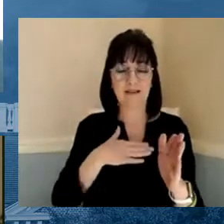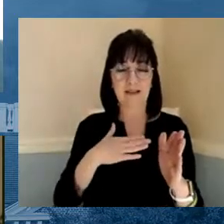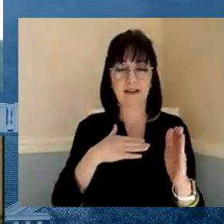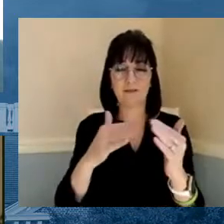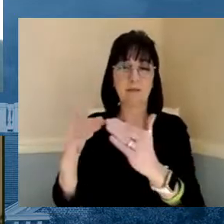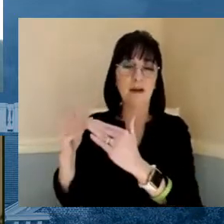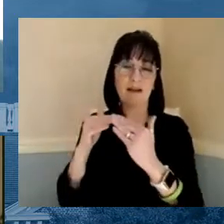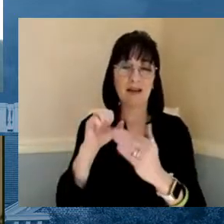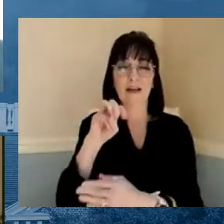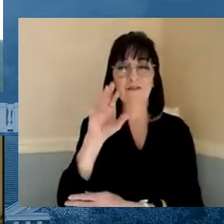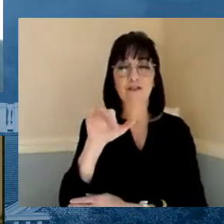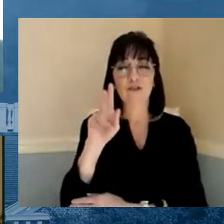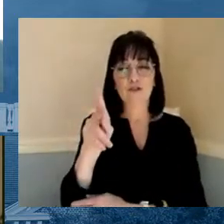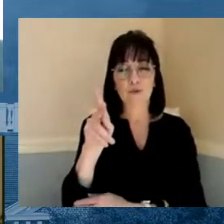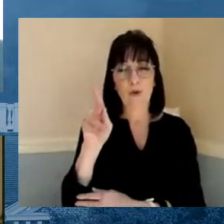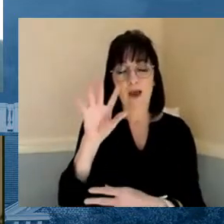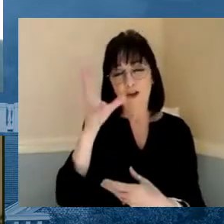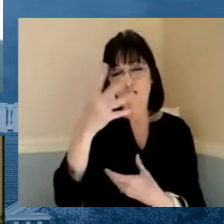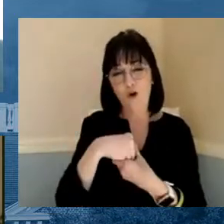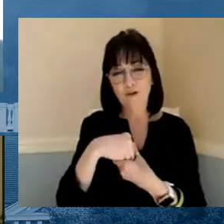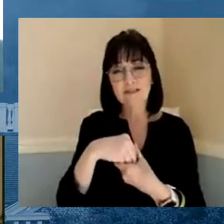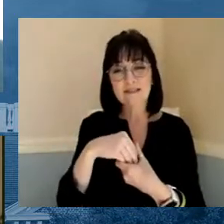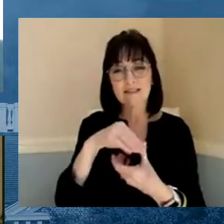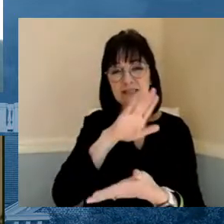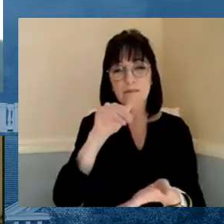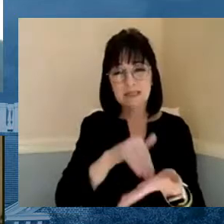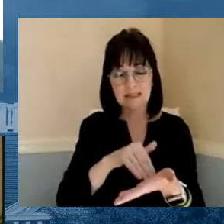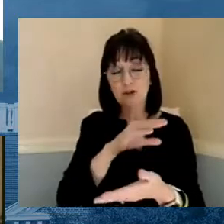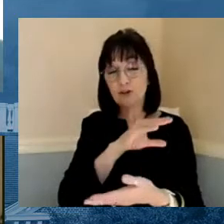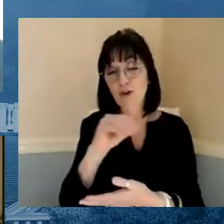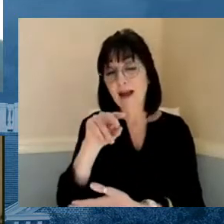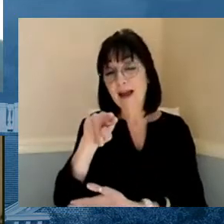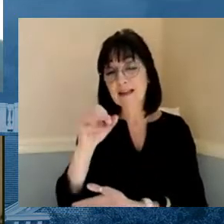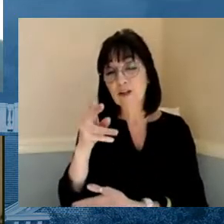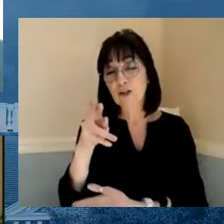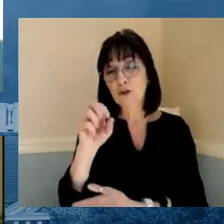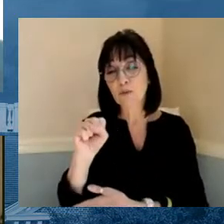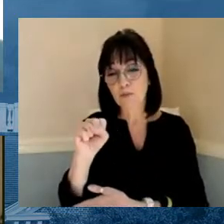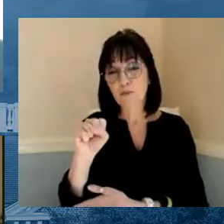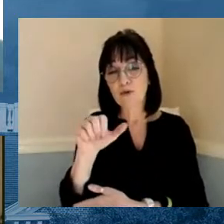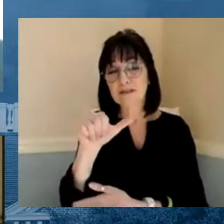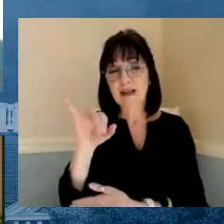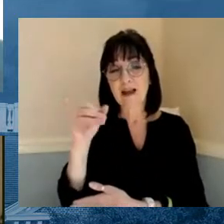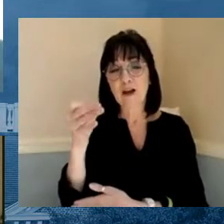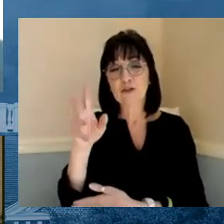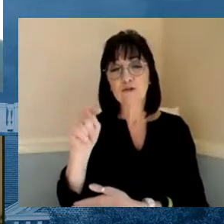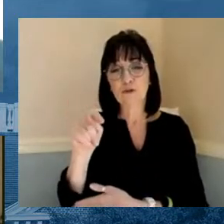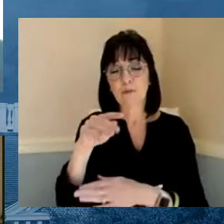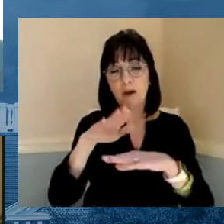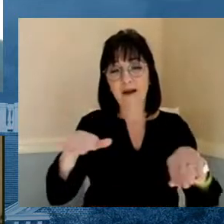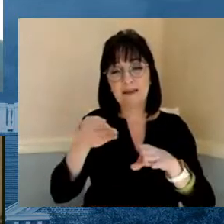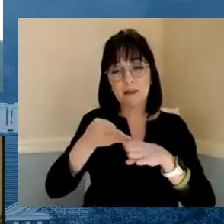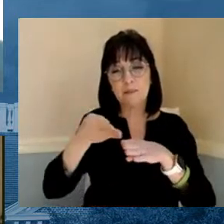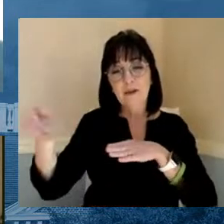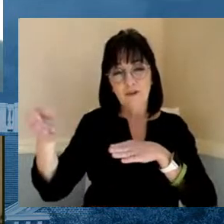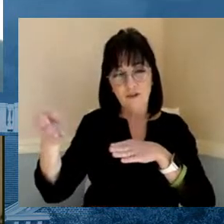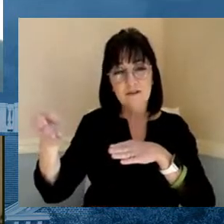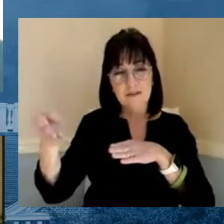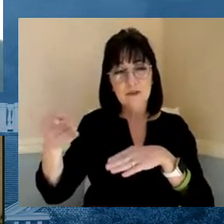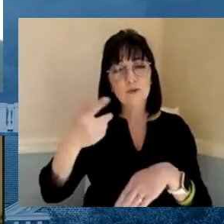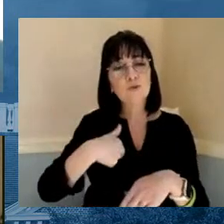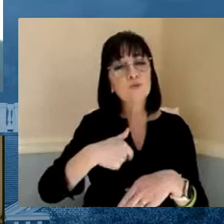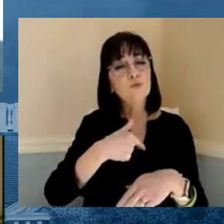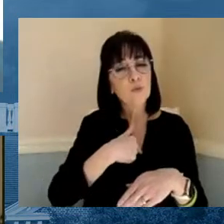Center and at Nemours AI DuPont Pediatrics. We embrace the values of autism acceptance and